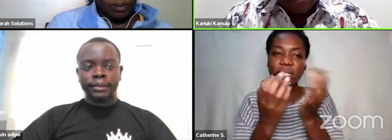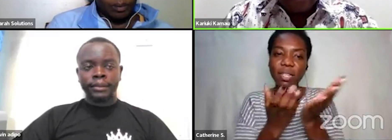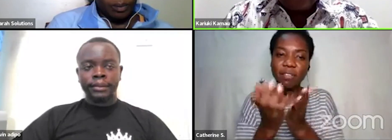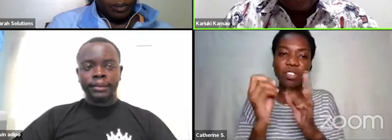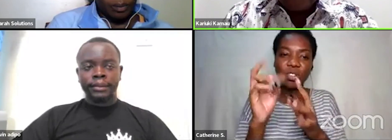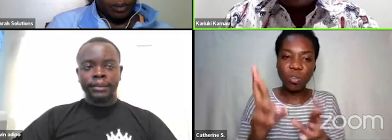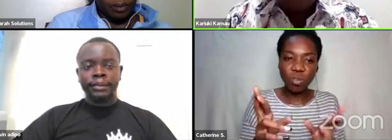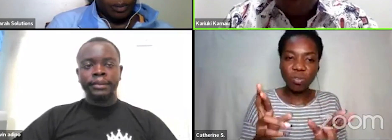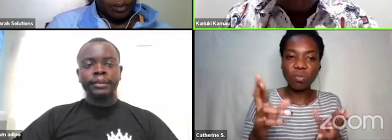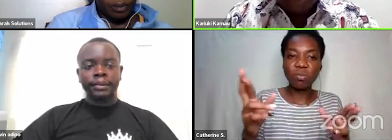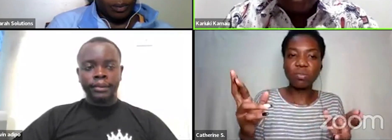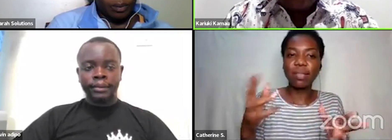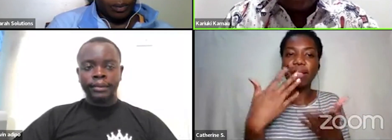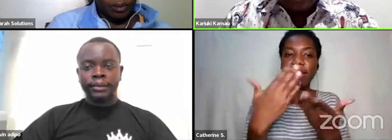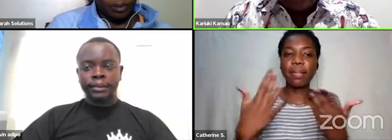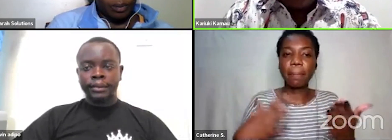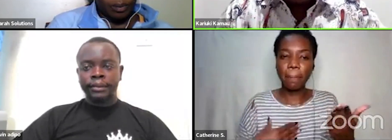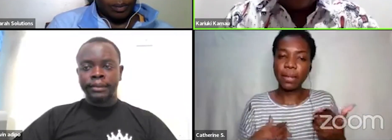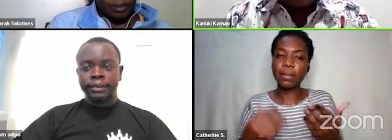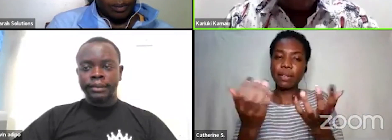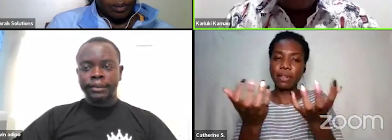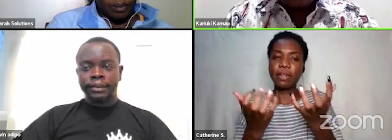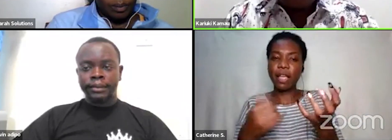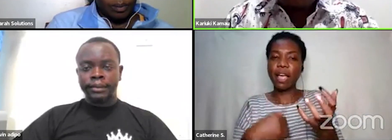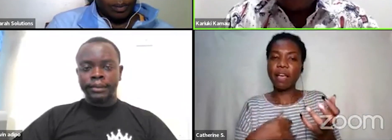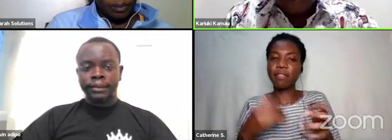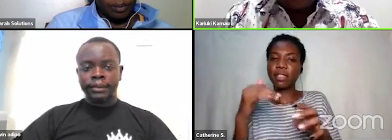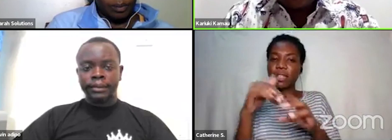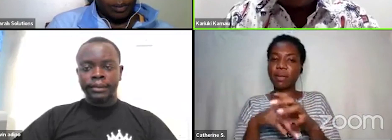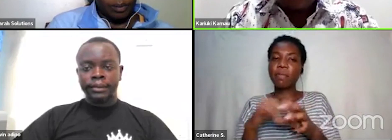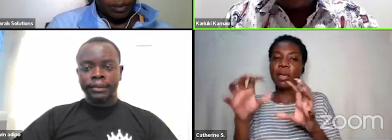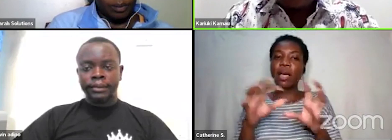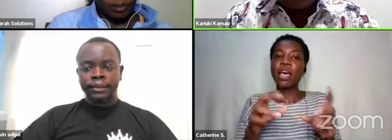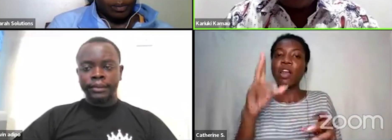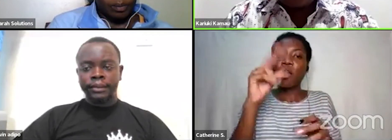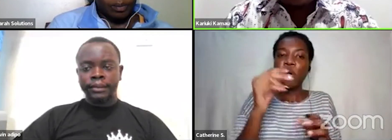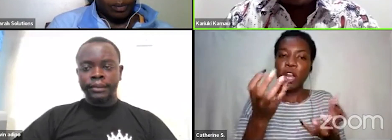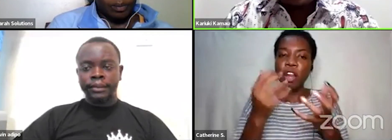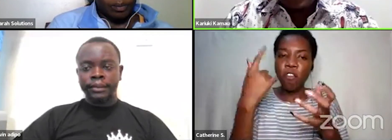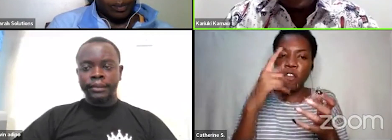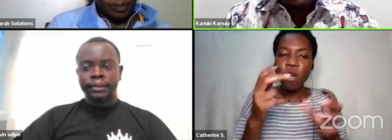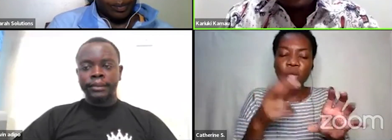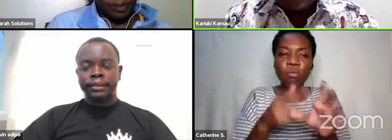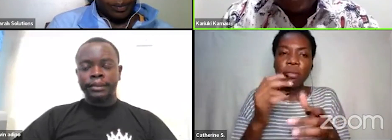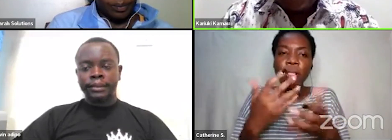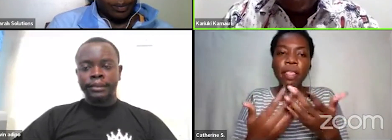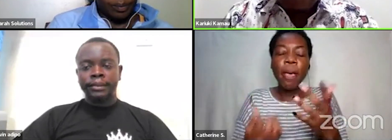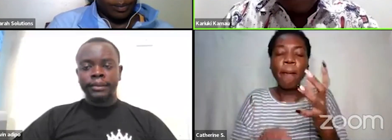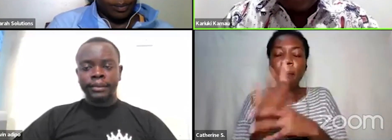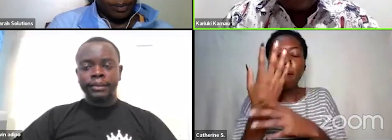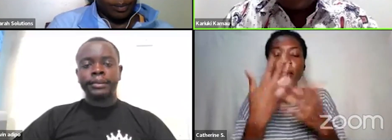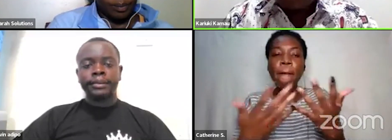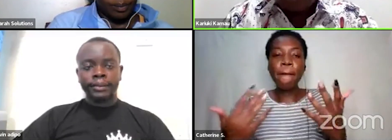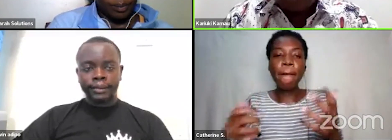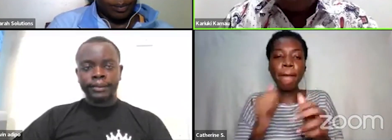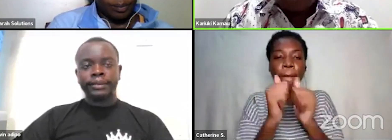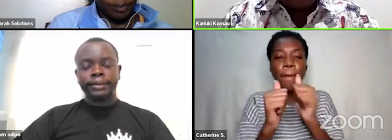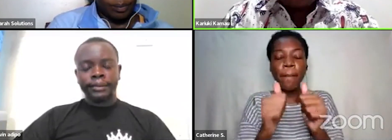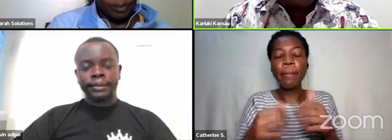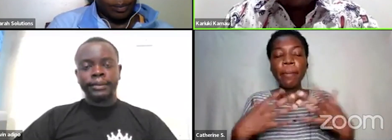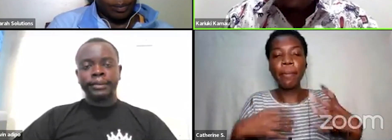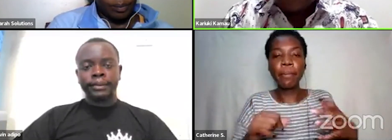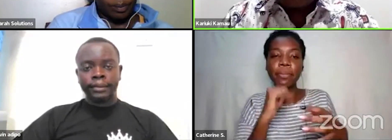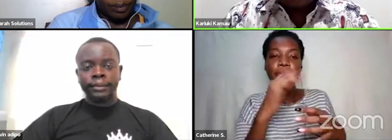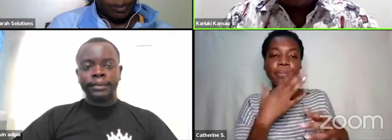demand in the market? There is no need of producing something which is not in need in the market. There's no need